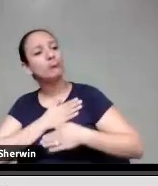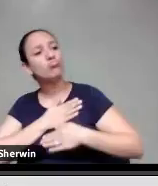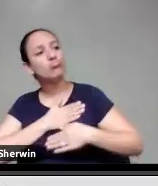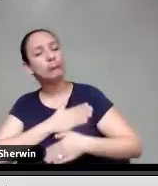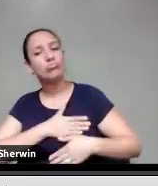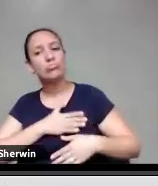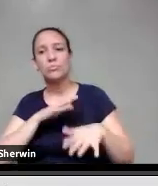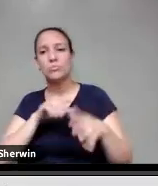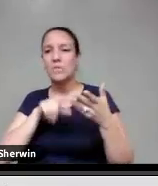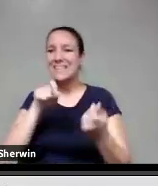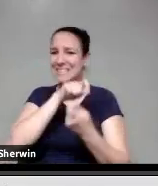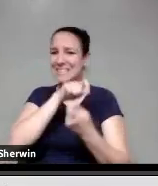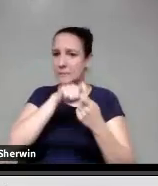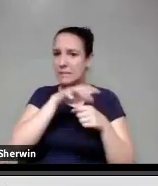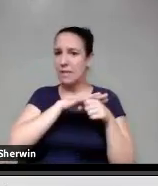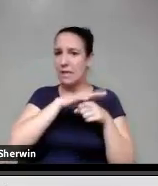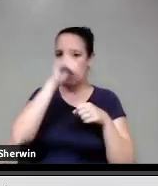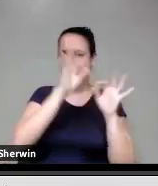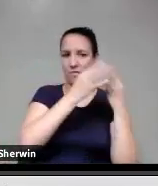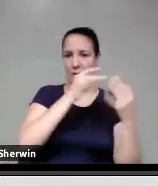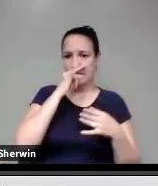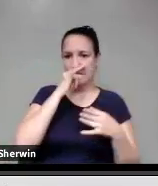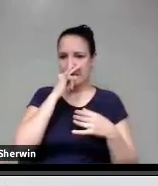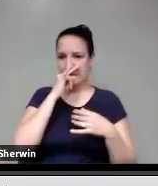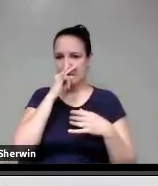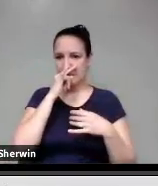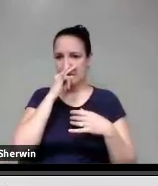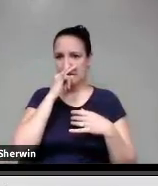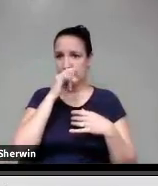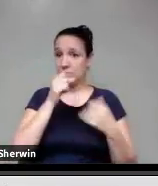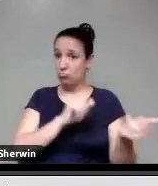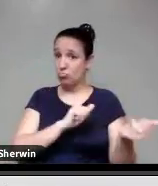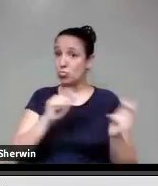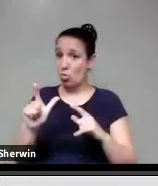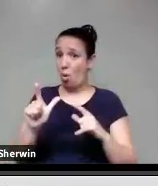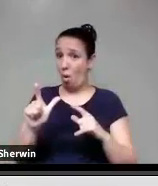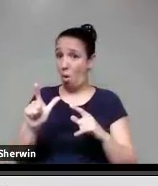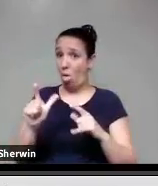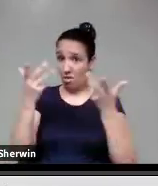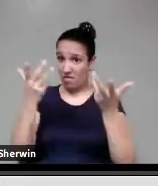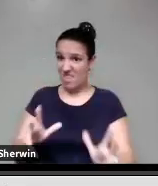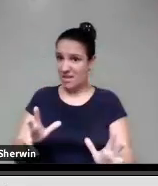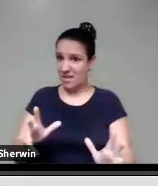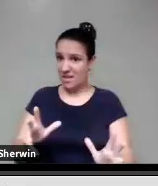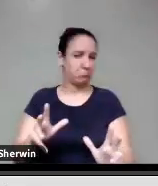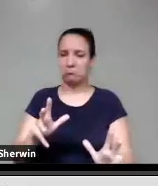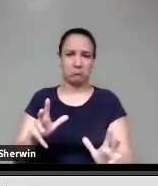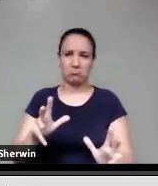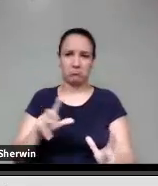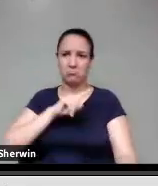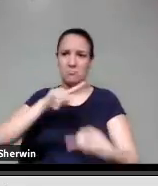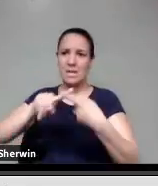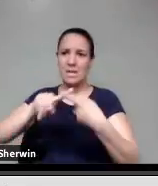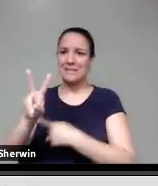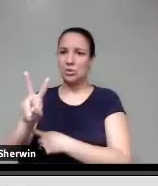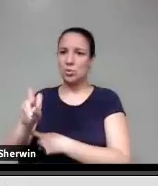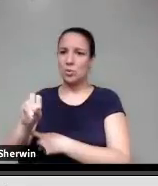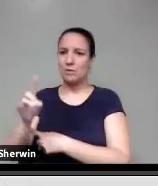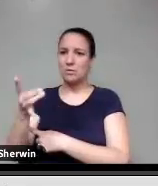specific areas for families and children. They don't expect that to be done until 2018. So obviously this